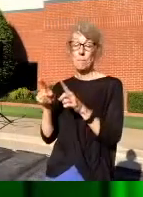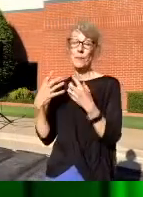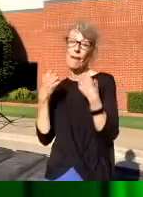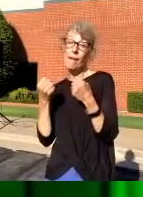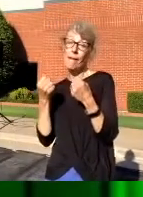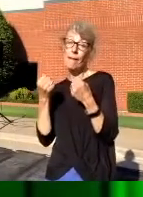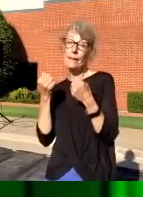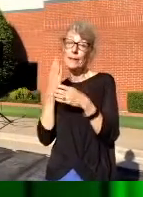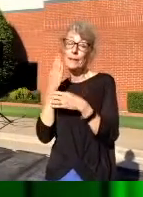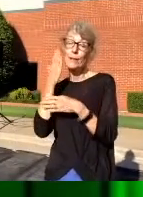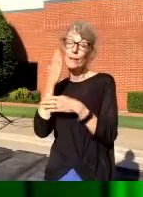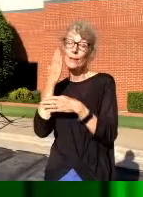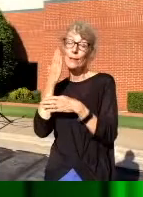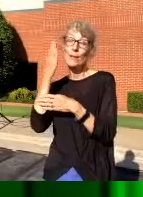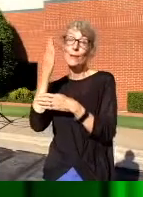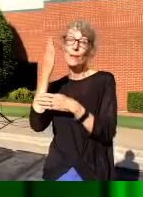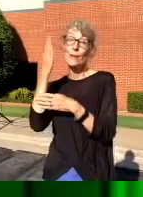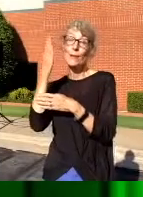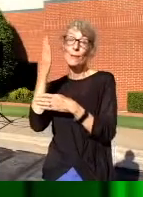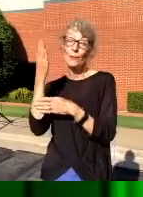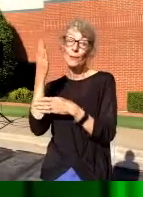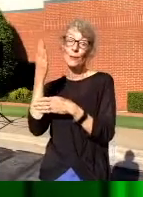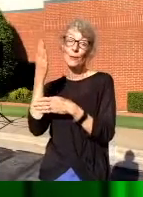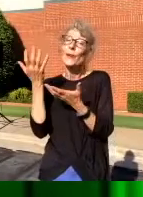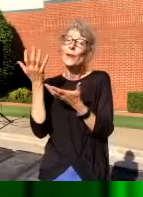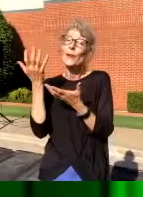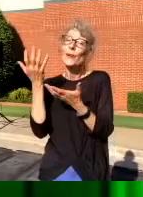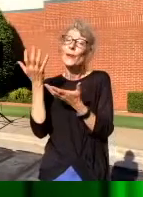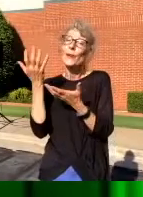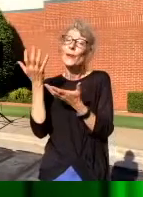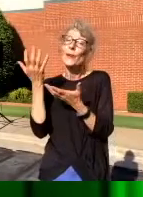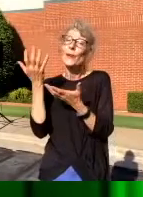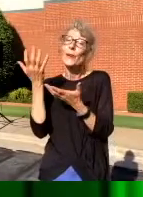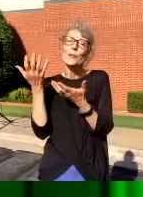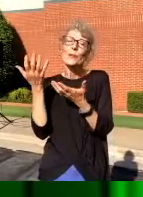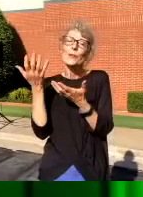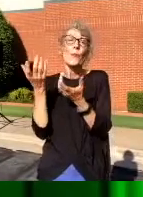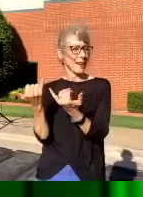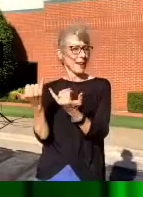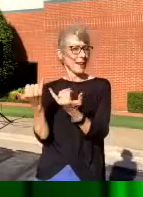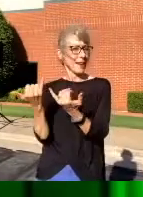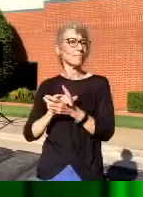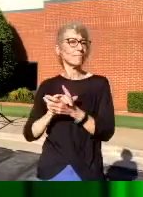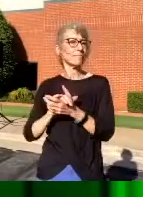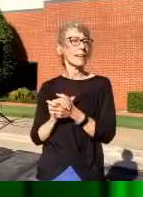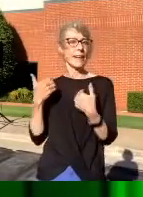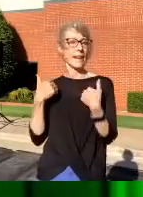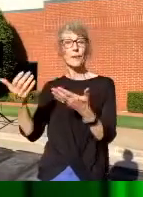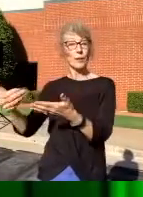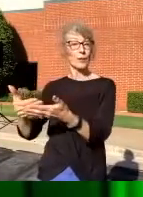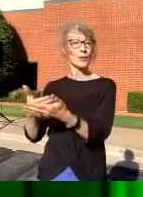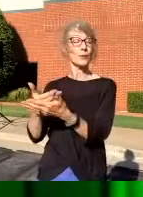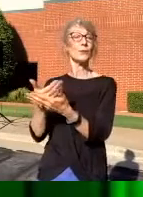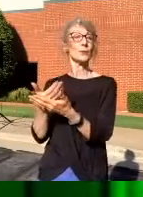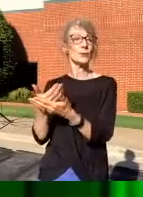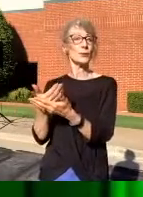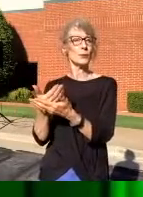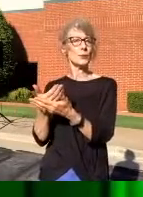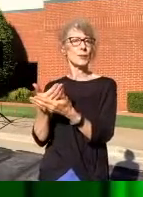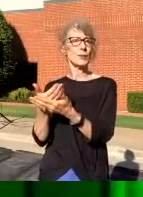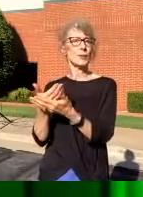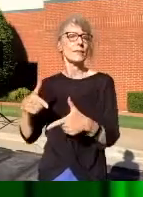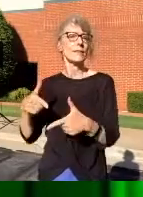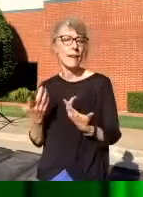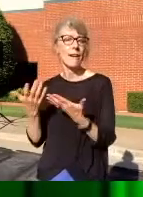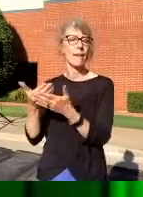series next week to talk about what do we do now? What is the new version of life and relationships and